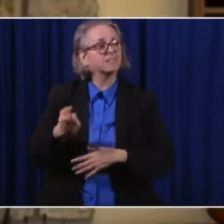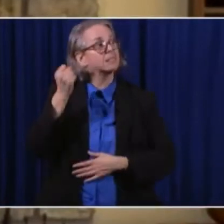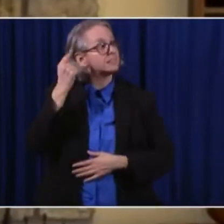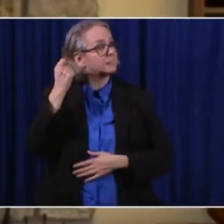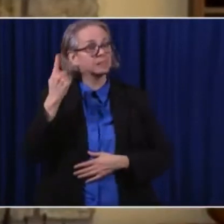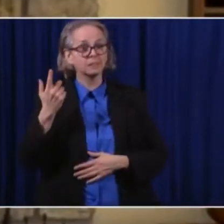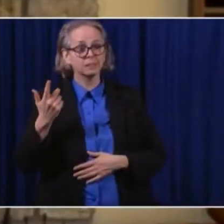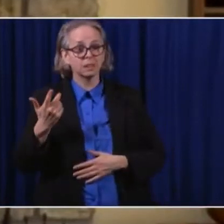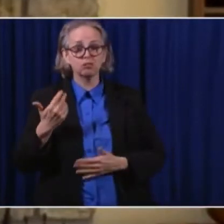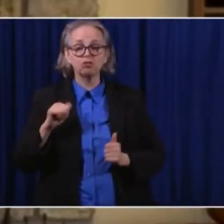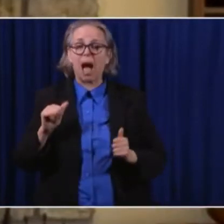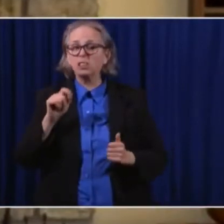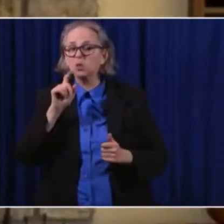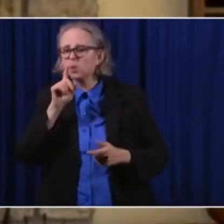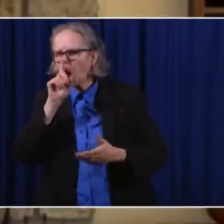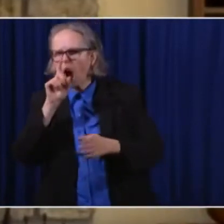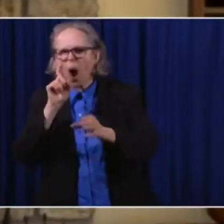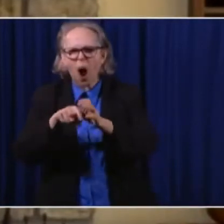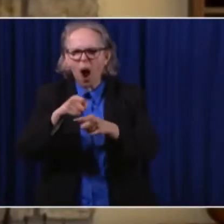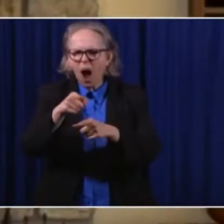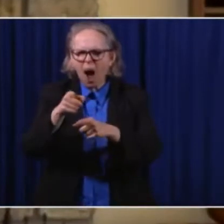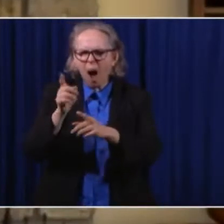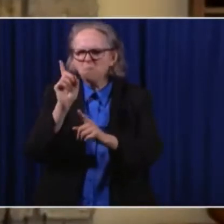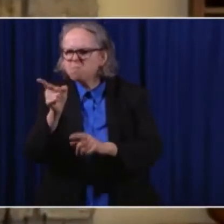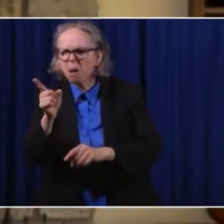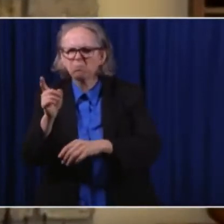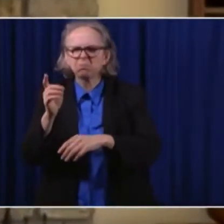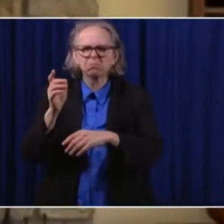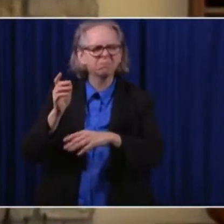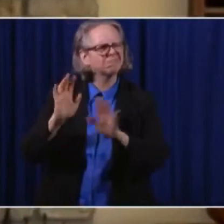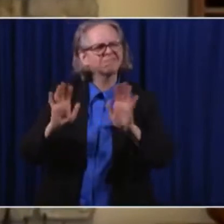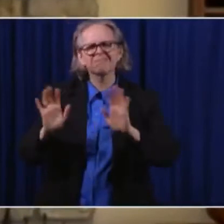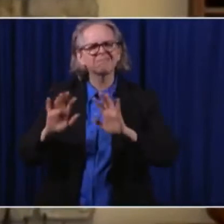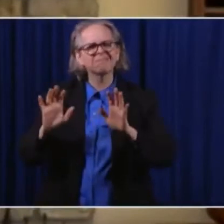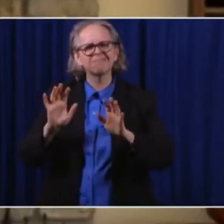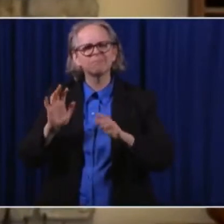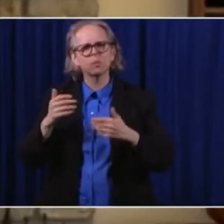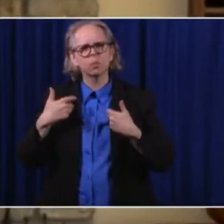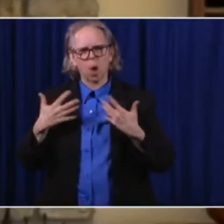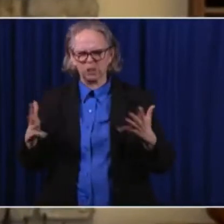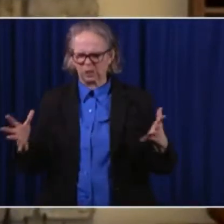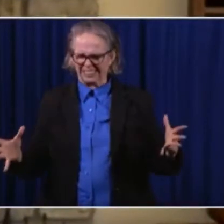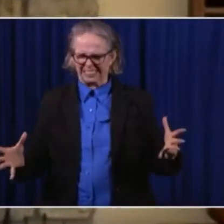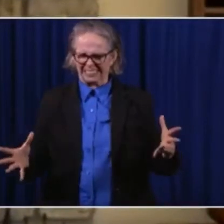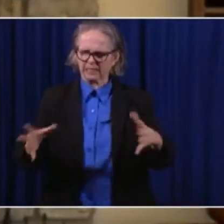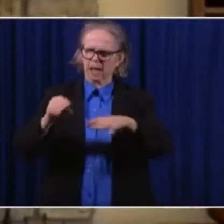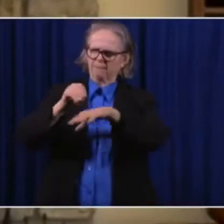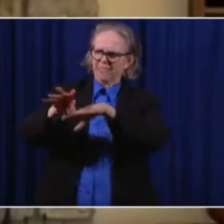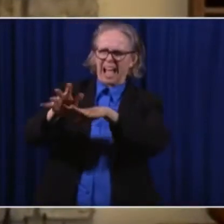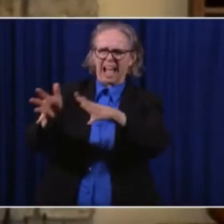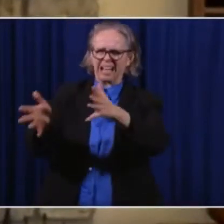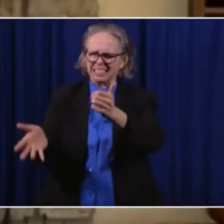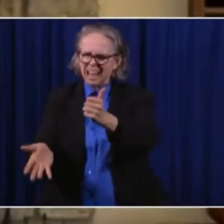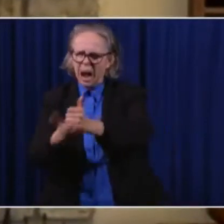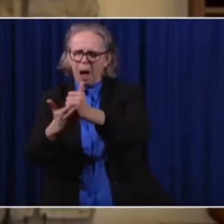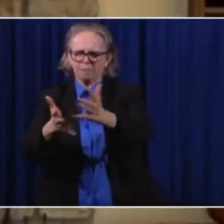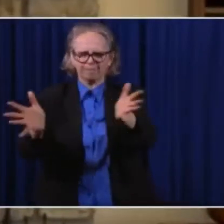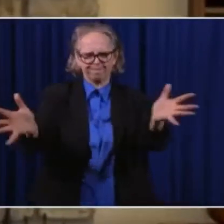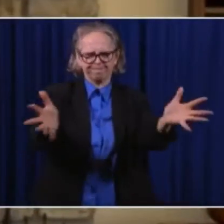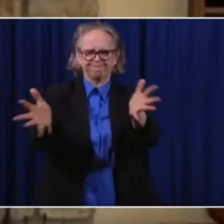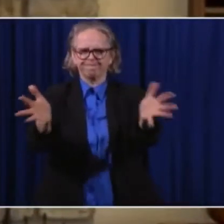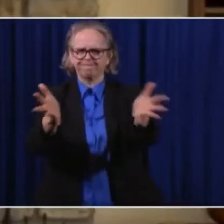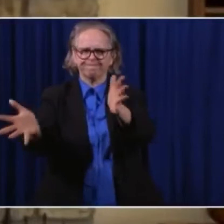there's a problem, telling the owner there's a problem, telling the manager there's a problem. Hey, this is how you fix it. This is what you need to do. So